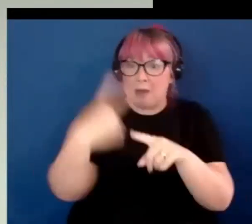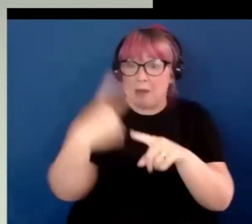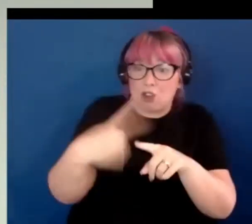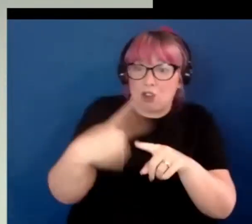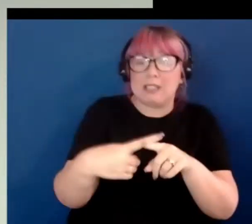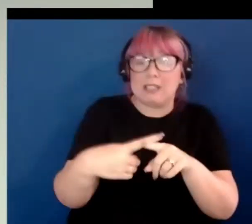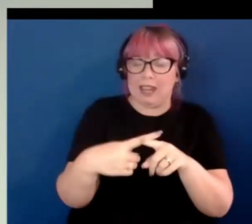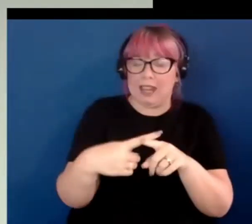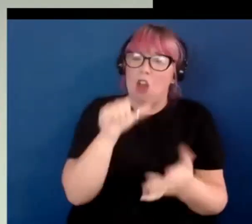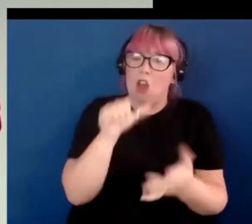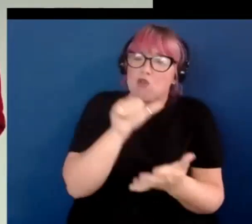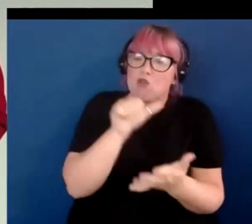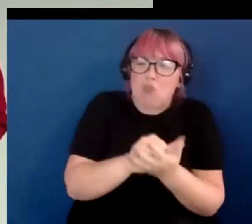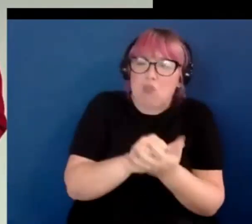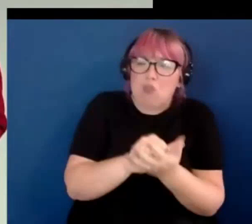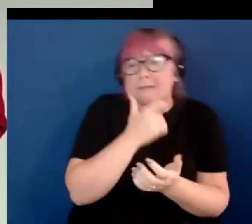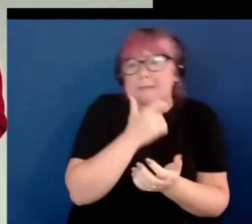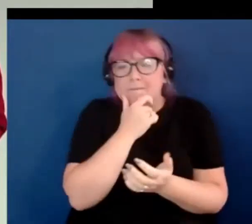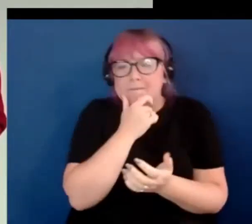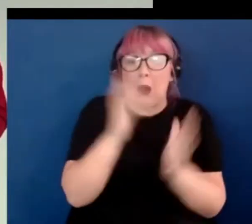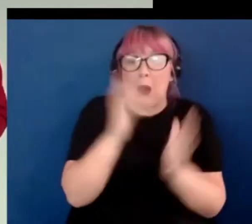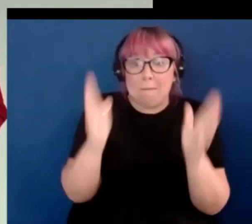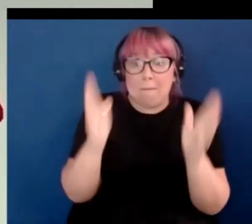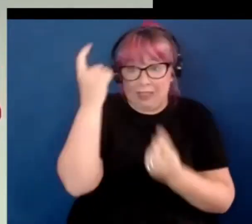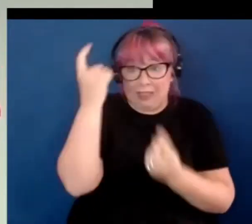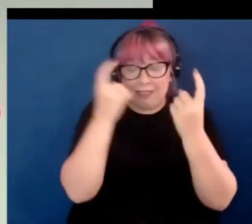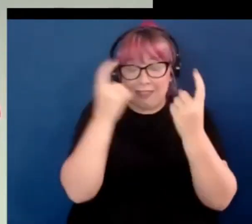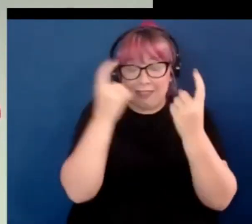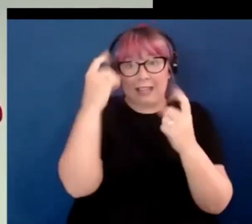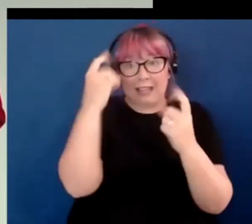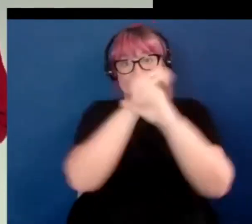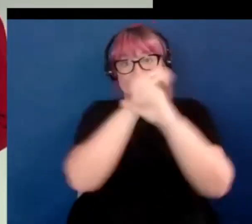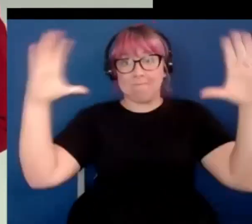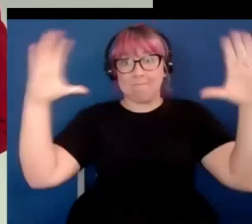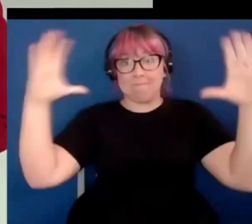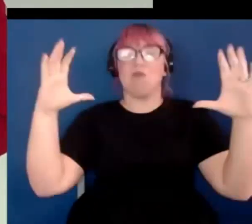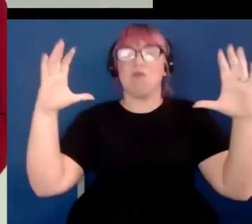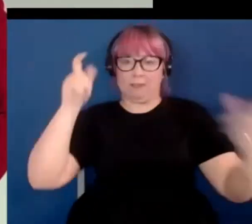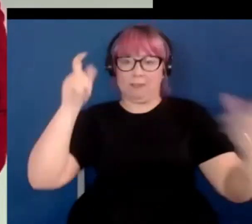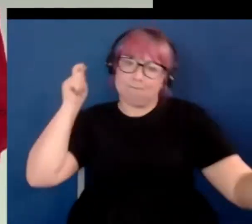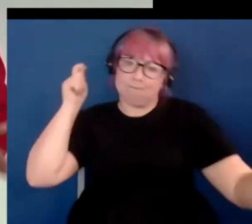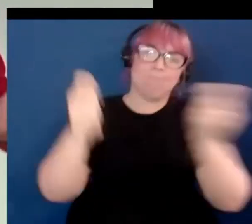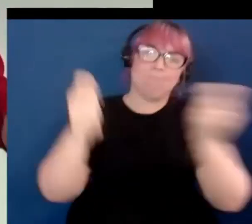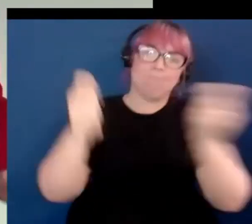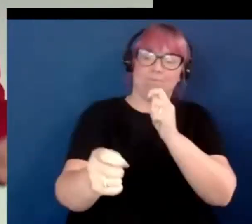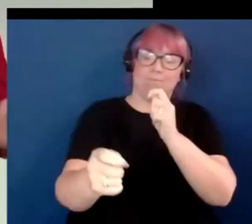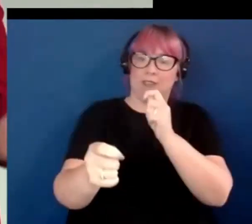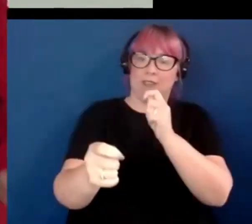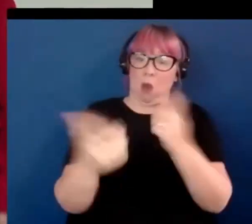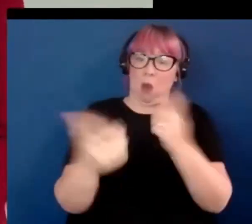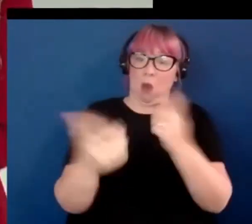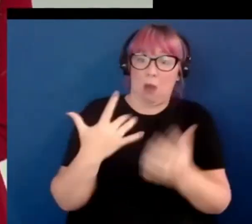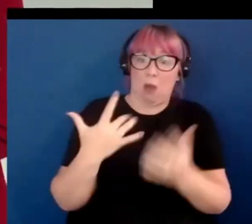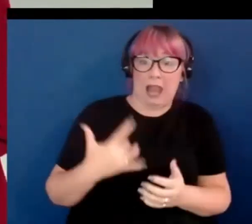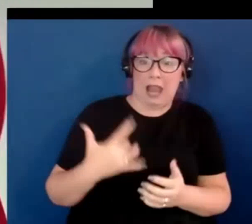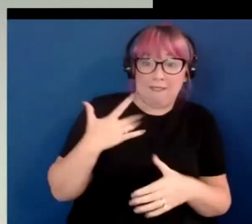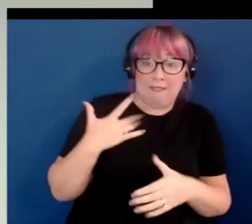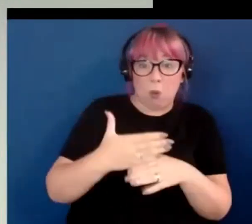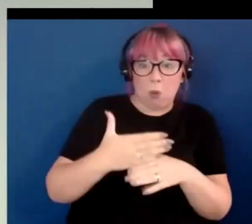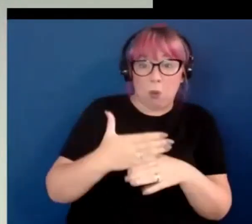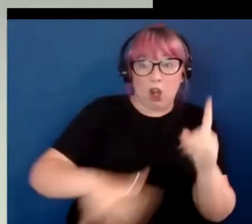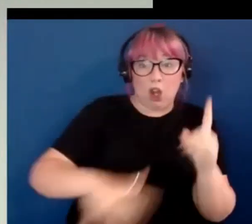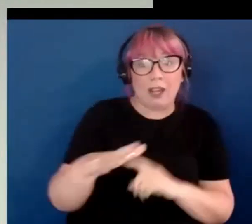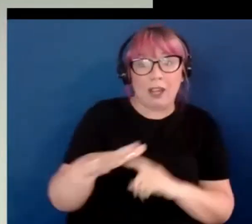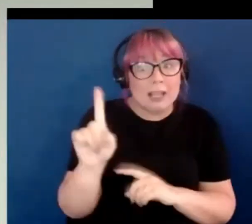and invest to transform the way we live and work for the better. And guess what? The government has already committed